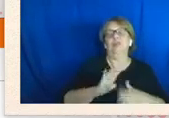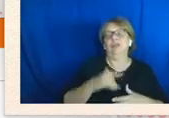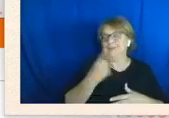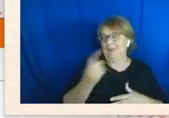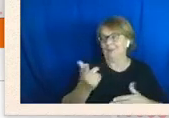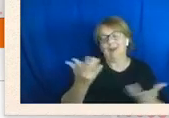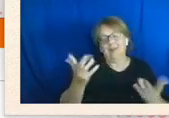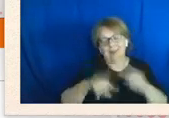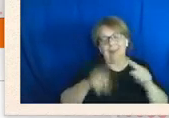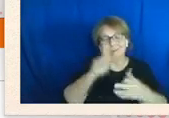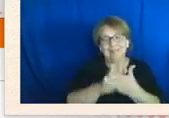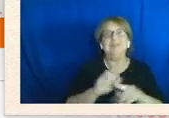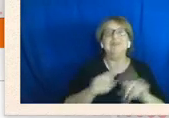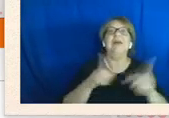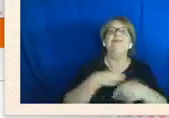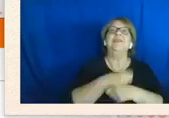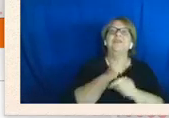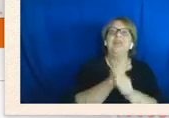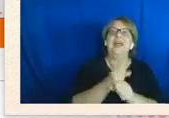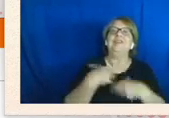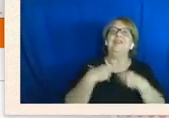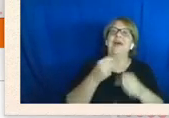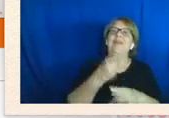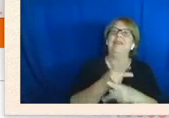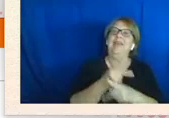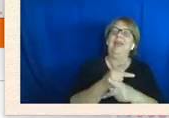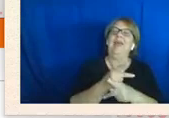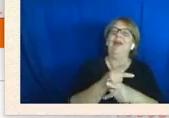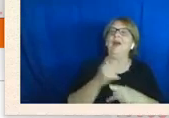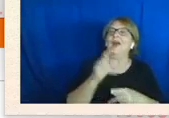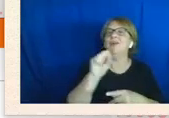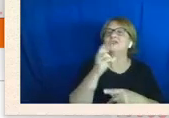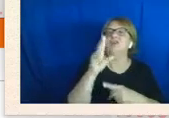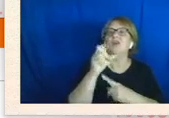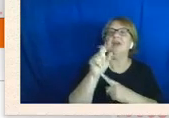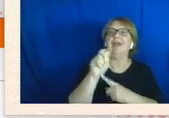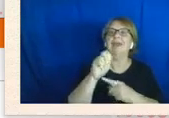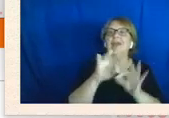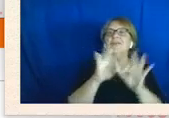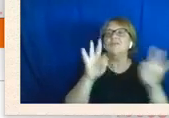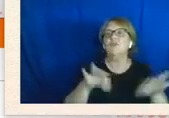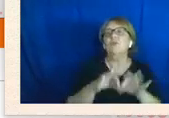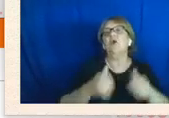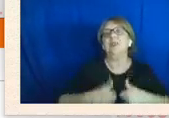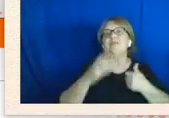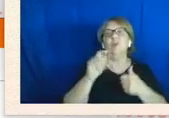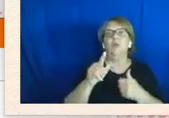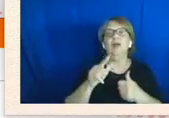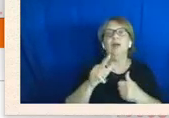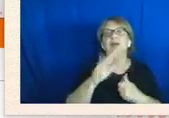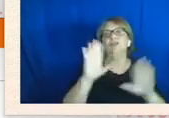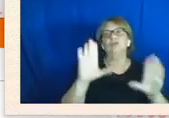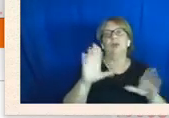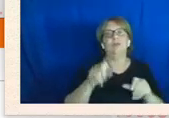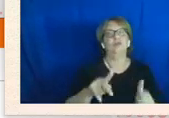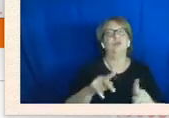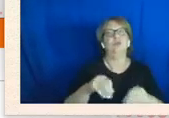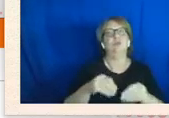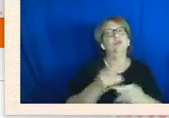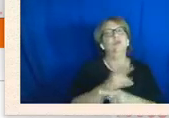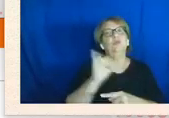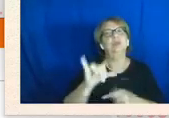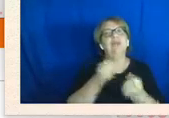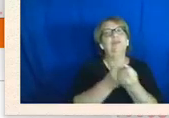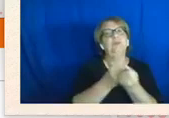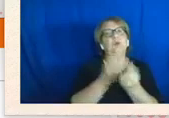the creation of healthcare surrogate form or a living will is a great opportunity to use supported decision-making process in assisting